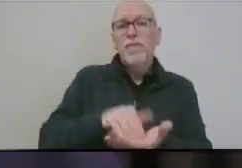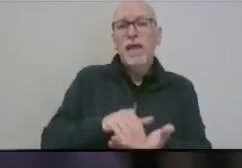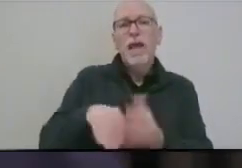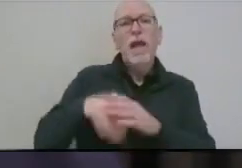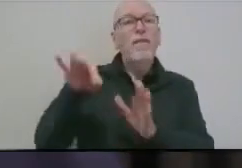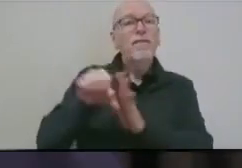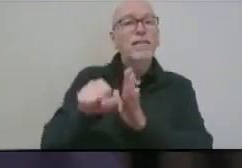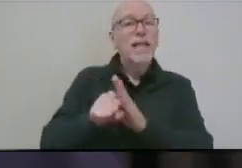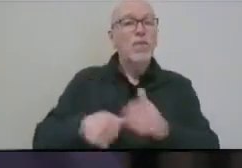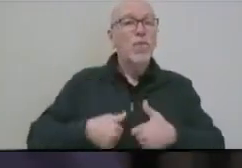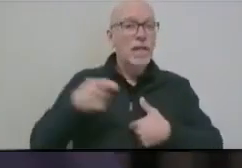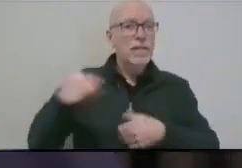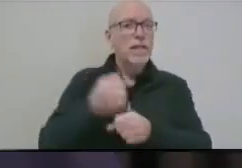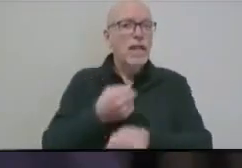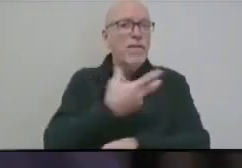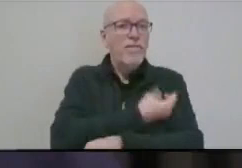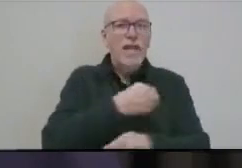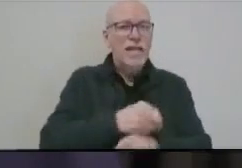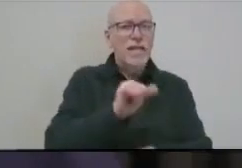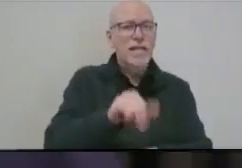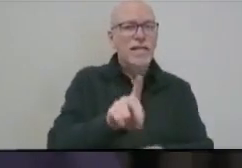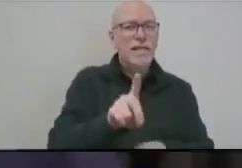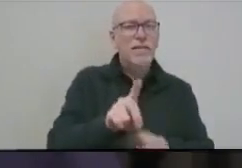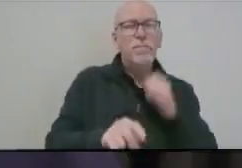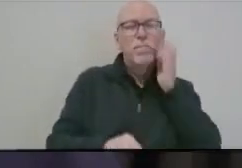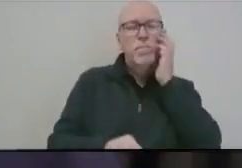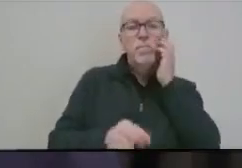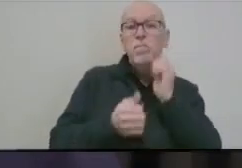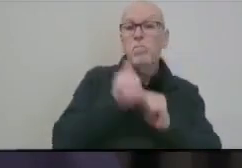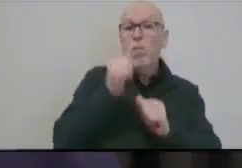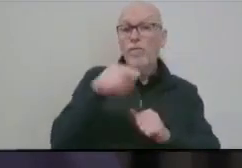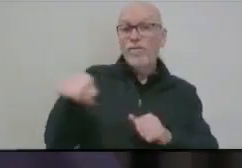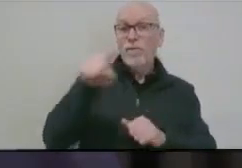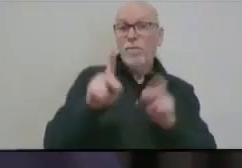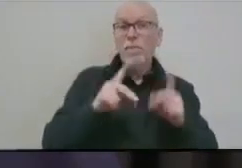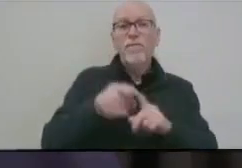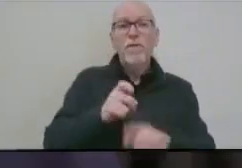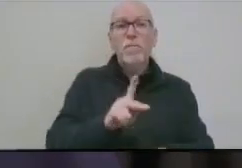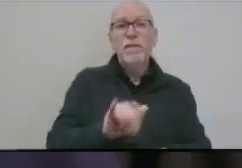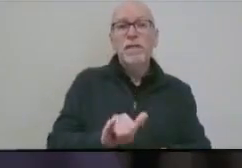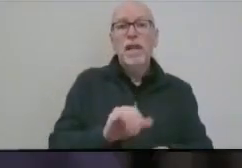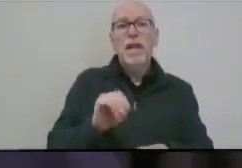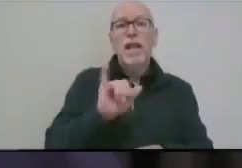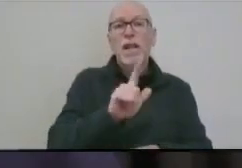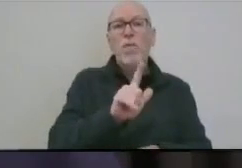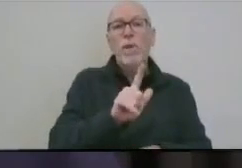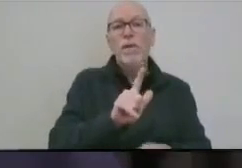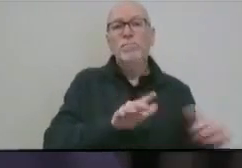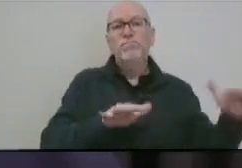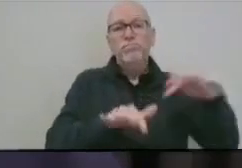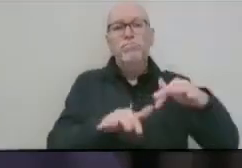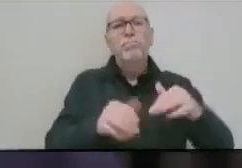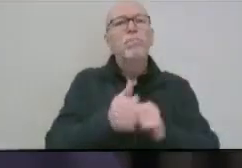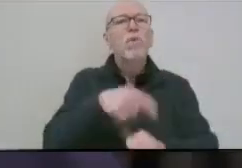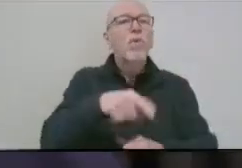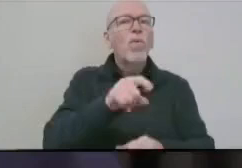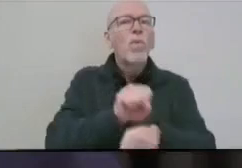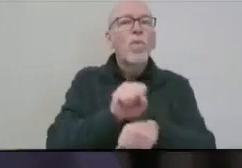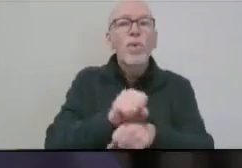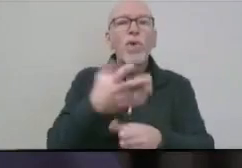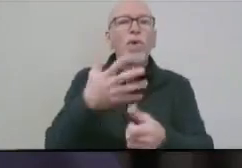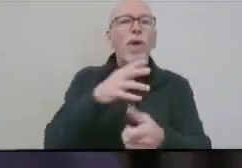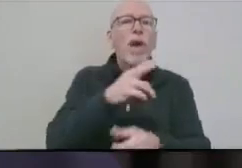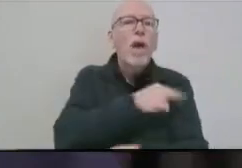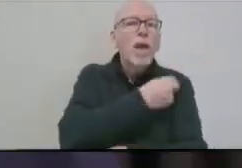residents have received a vaccine in Indiana. The majority of these individuals are from Kentucky and Illinois and are mostly healthcare workers or others who live